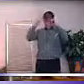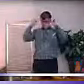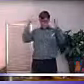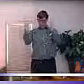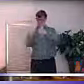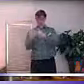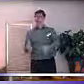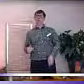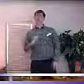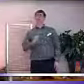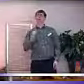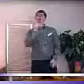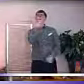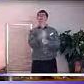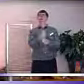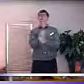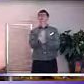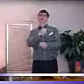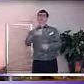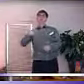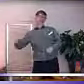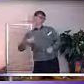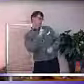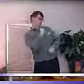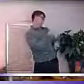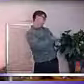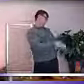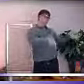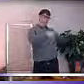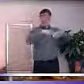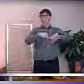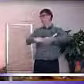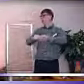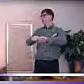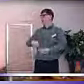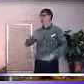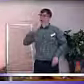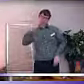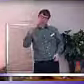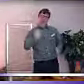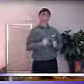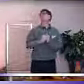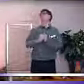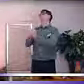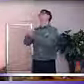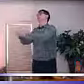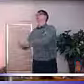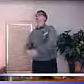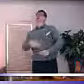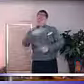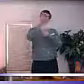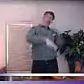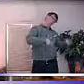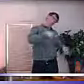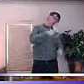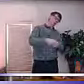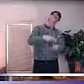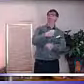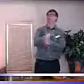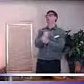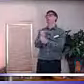consciousness that works in every situation that leads to a world that works